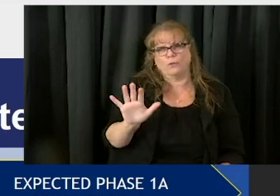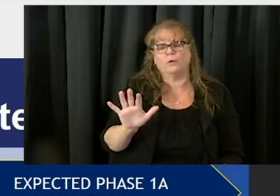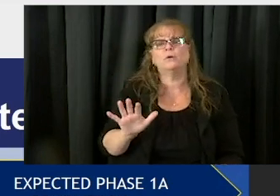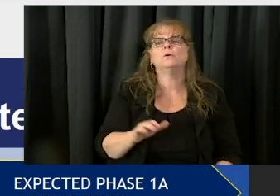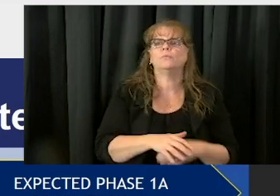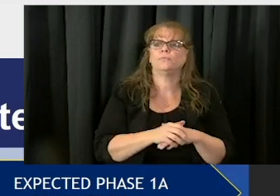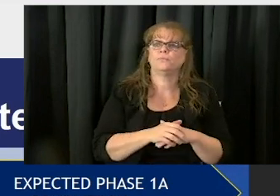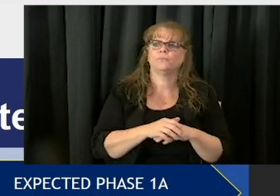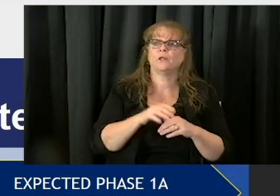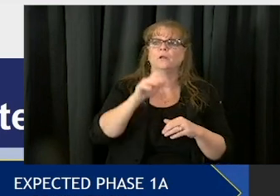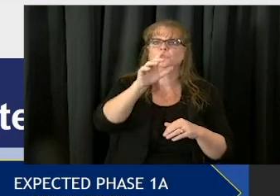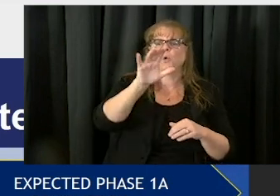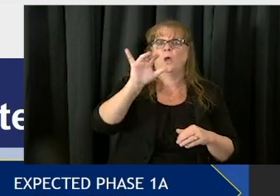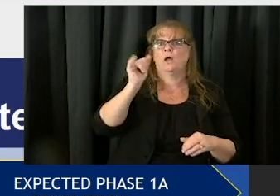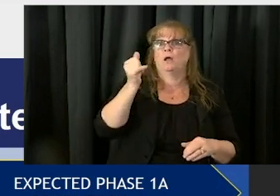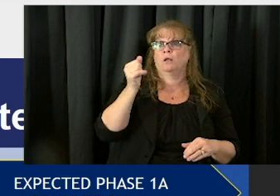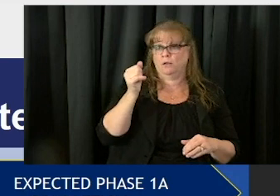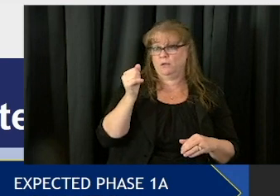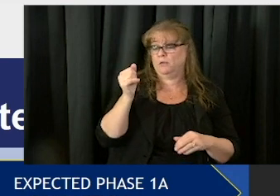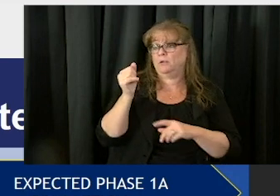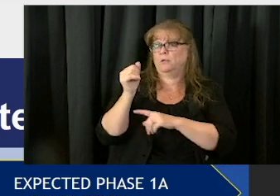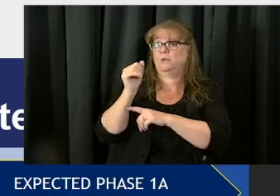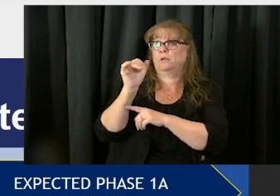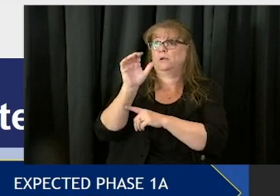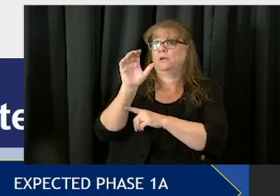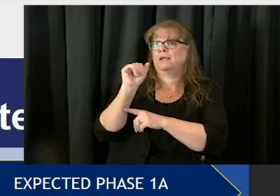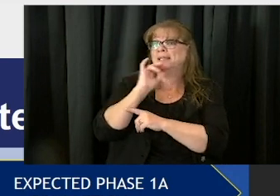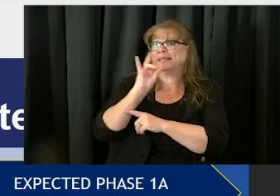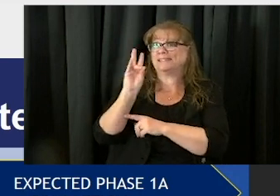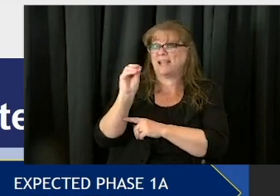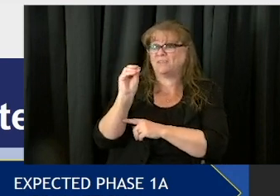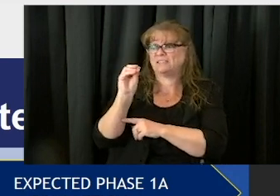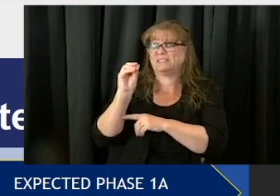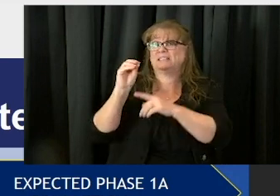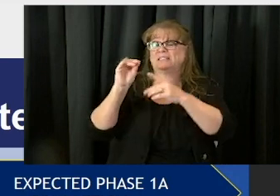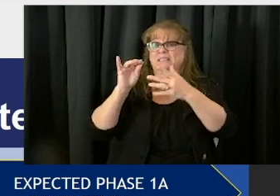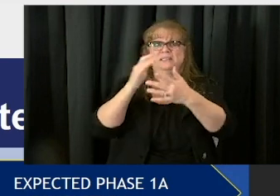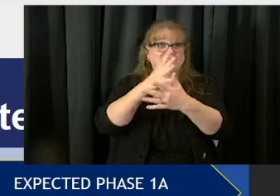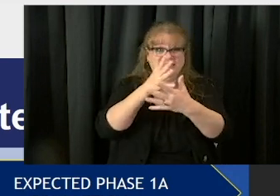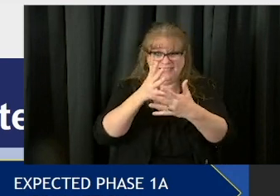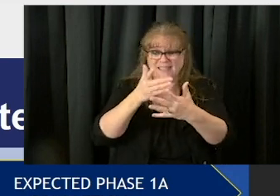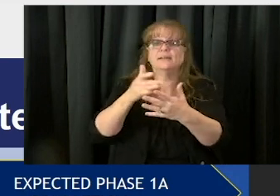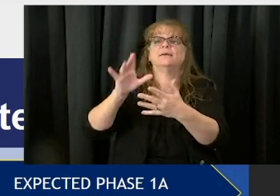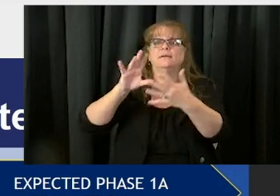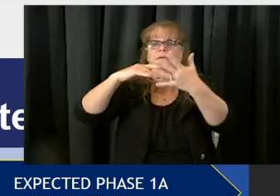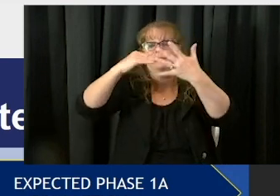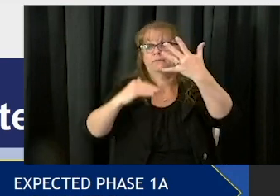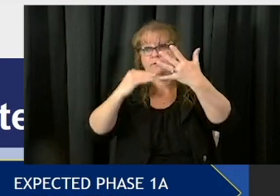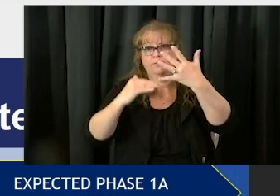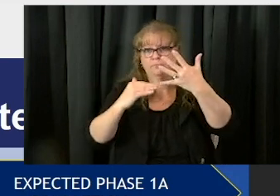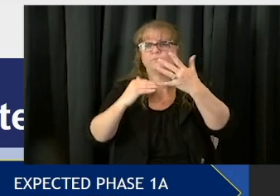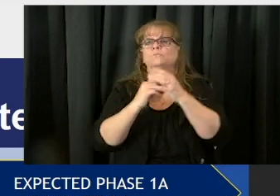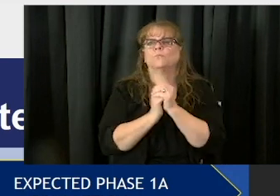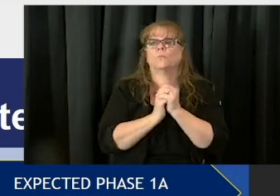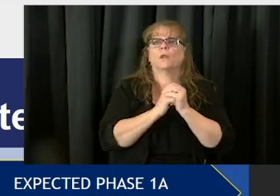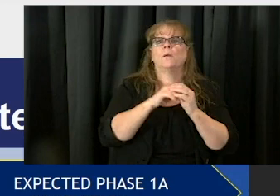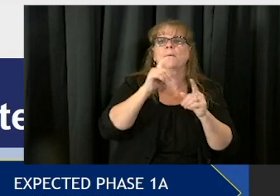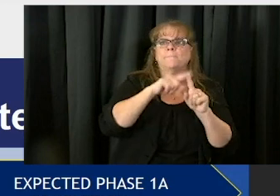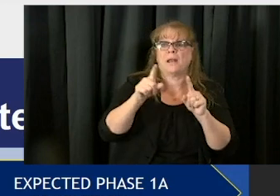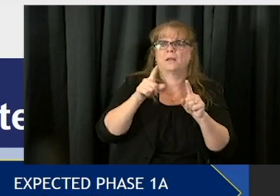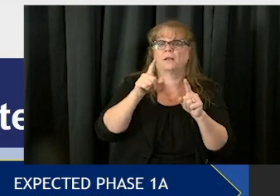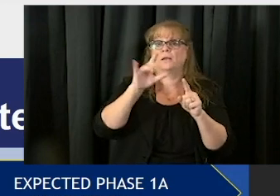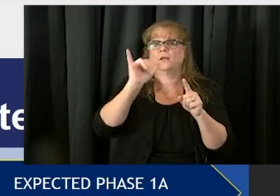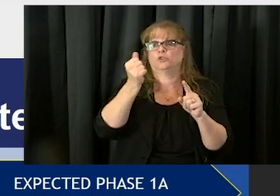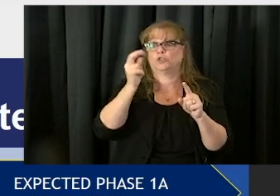bulk of the focus after mid-January. I'm going to turn it over to Jill Hunsaker-Ryan to provide more insight into how we're getting the shots into arms as quickly as